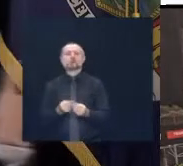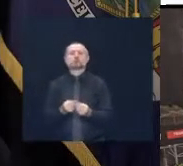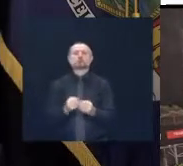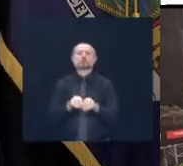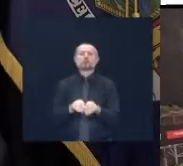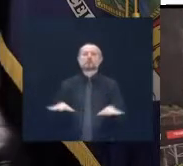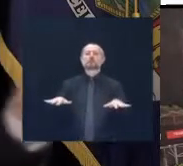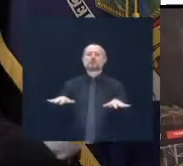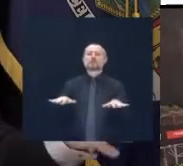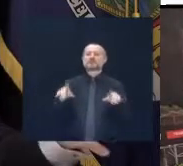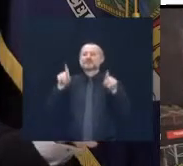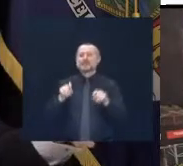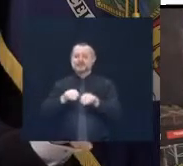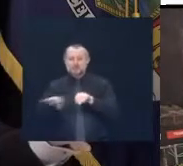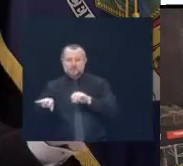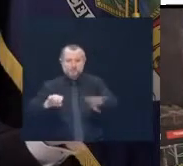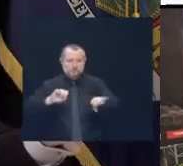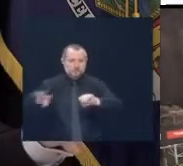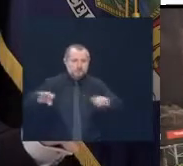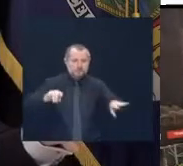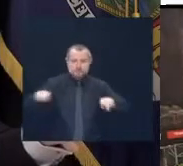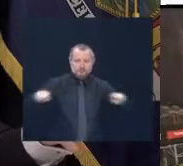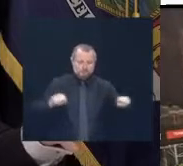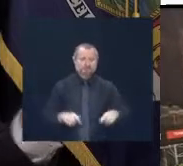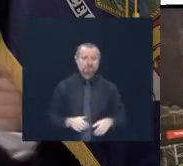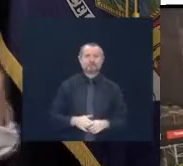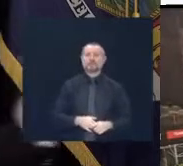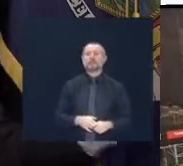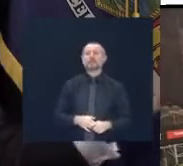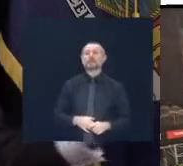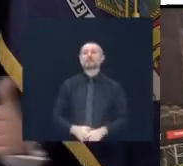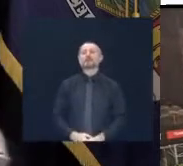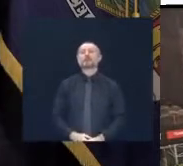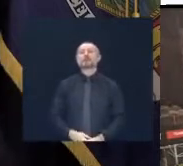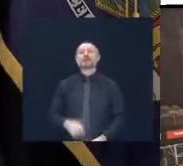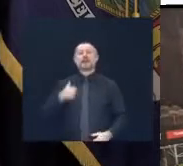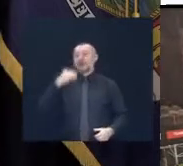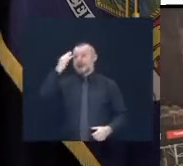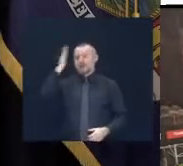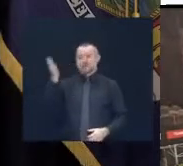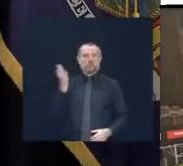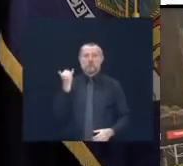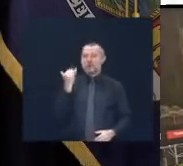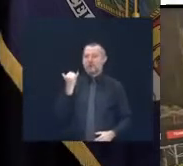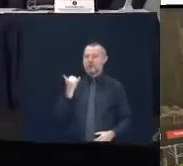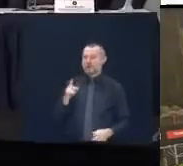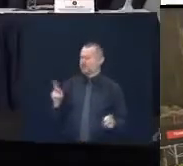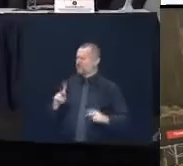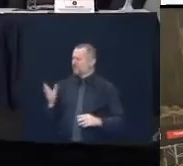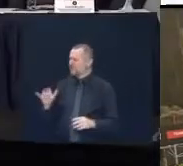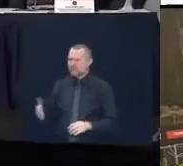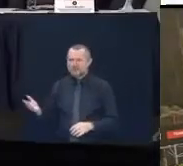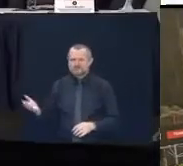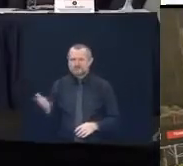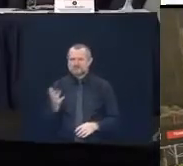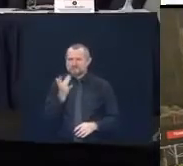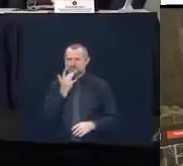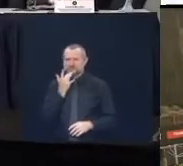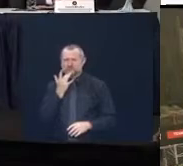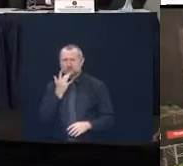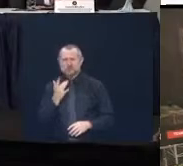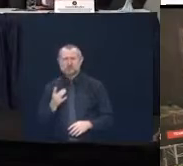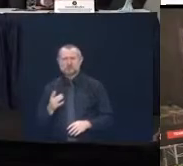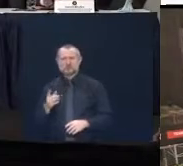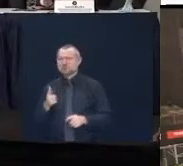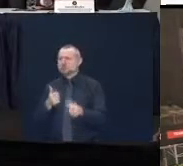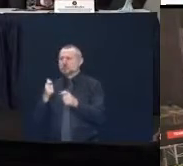volume over all the testing sites I don't know why people why do people uh prefer the